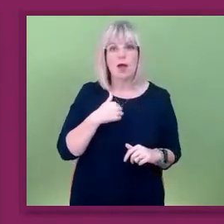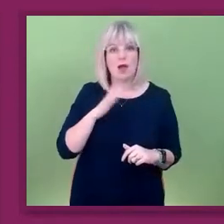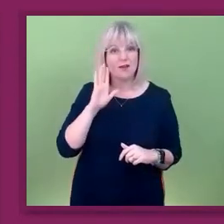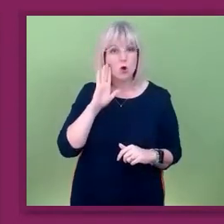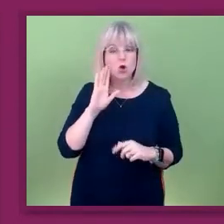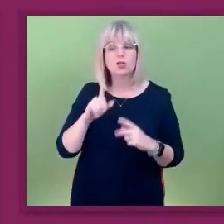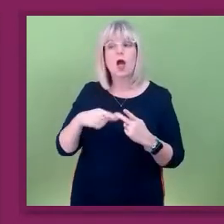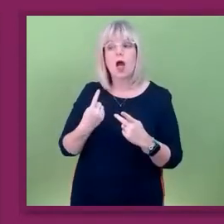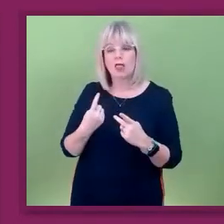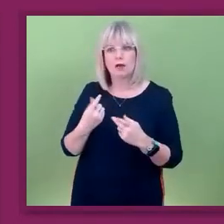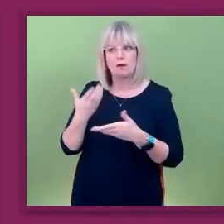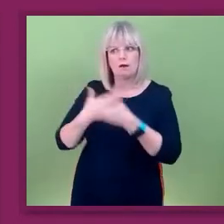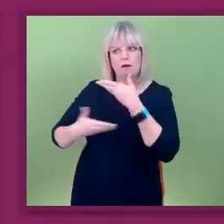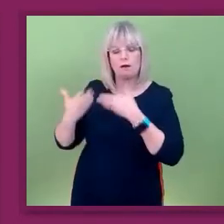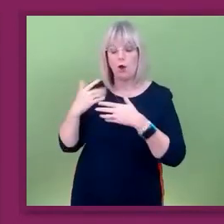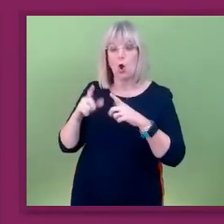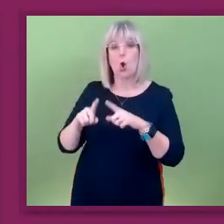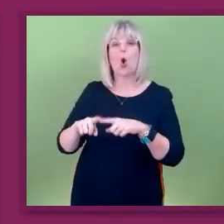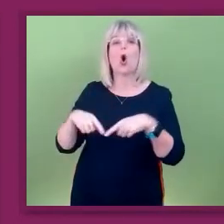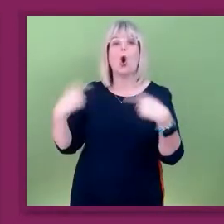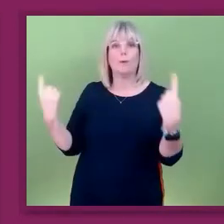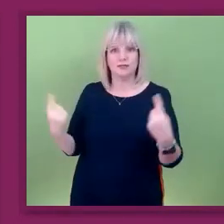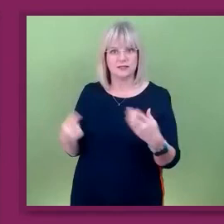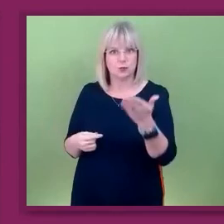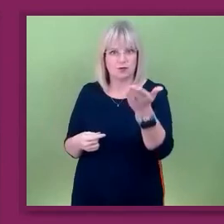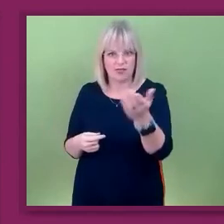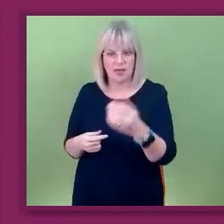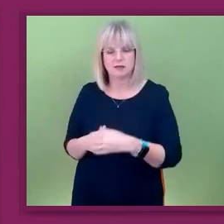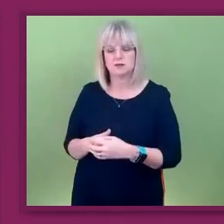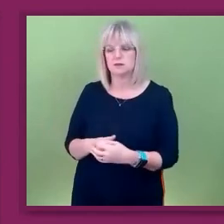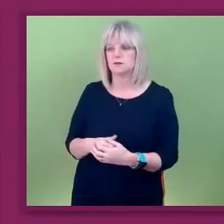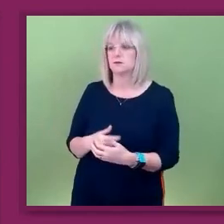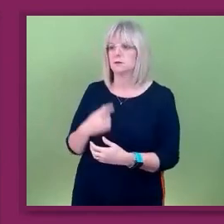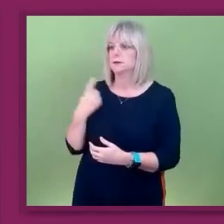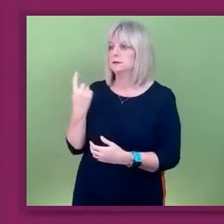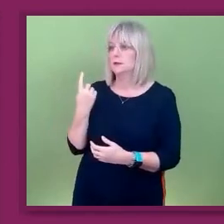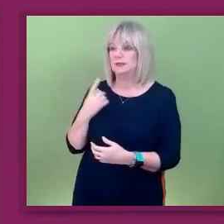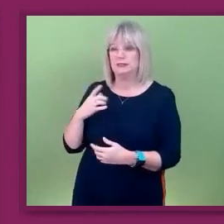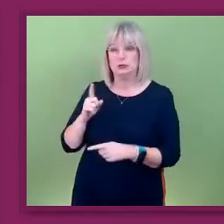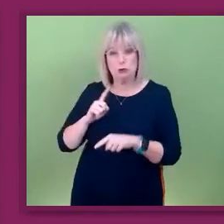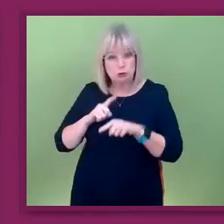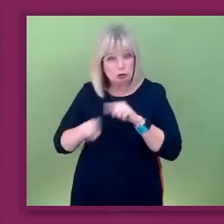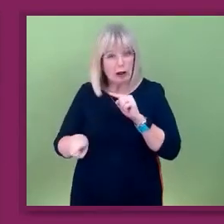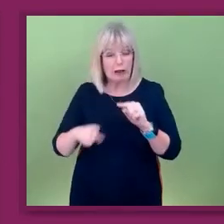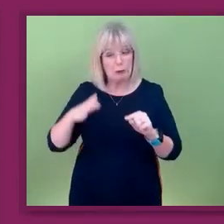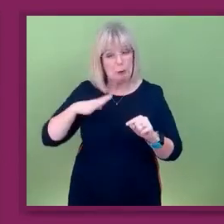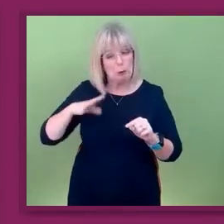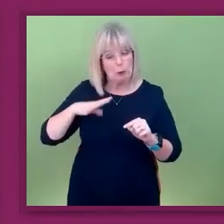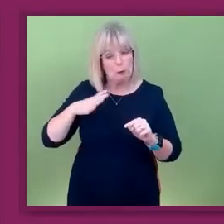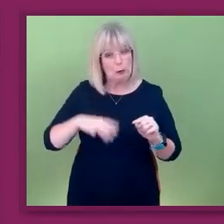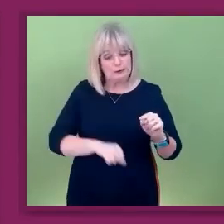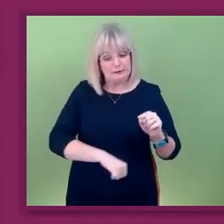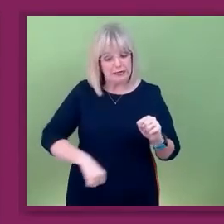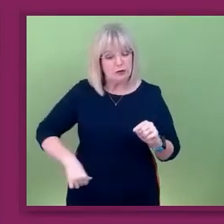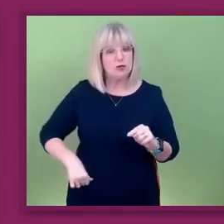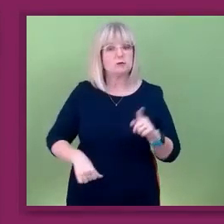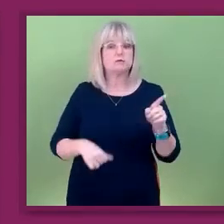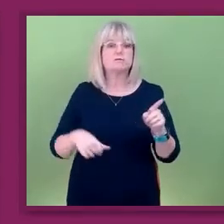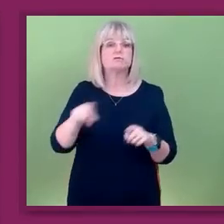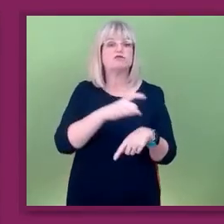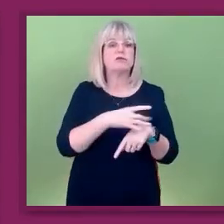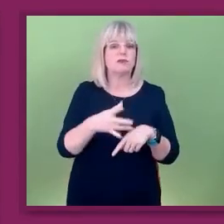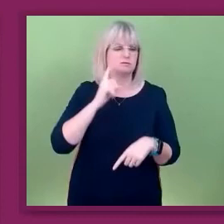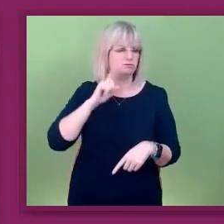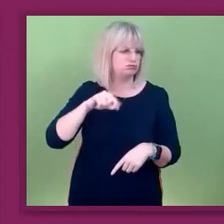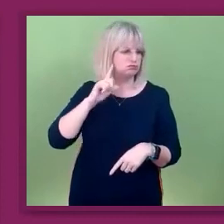in terms of when they have tried to want for a cesarean section, they've actually been dismissed and told that vaginal